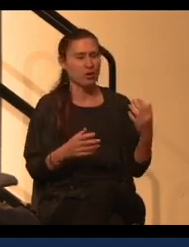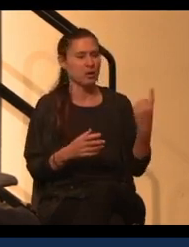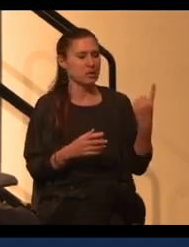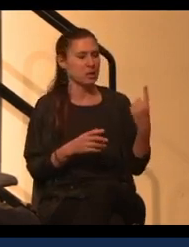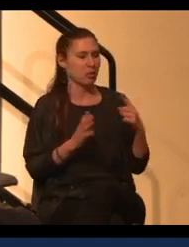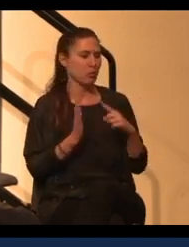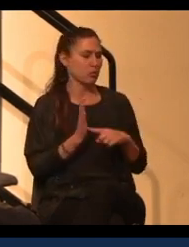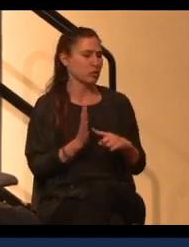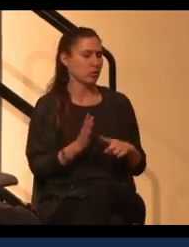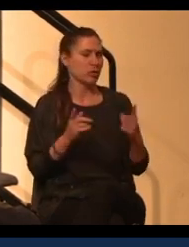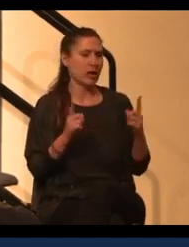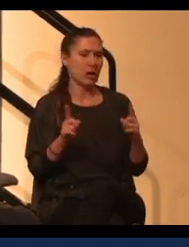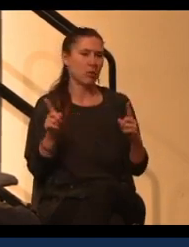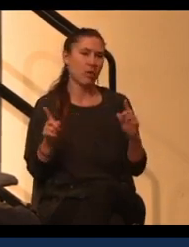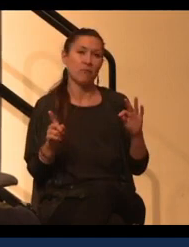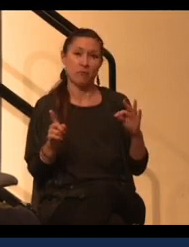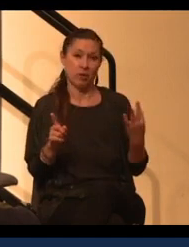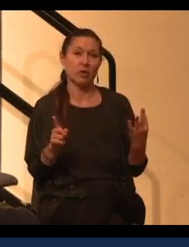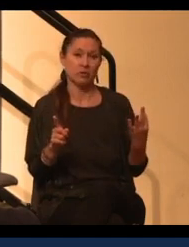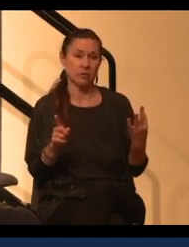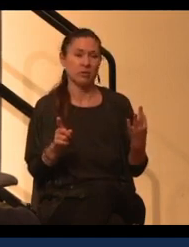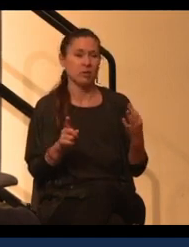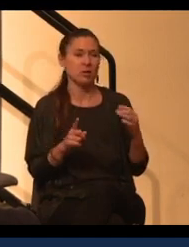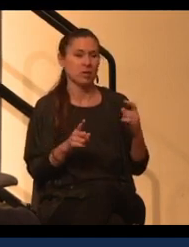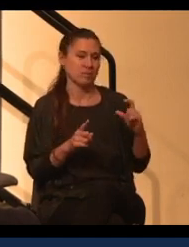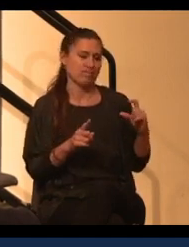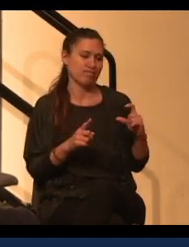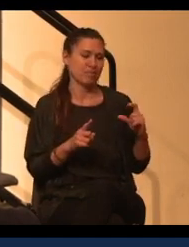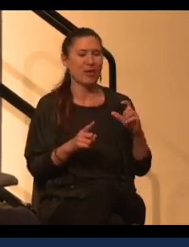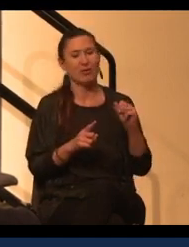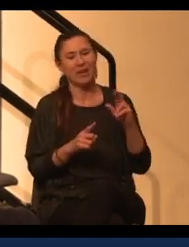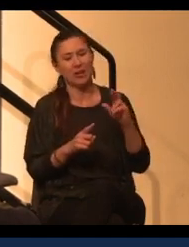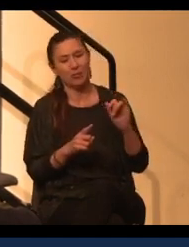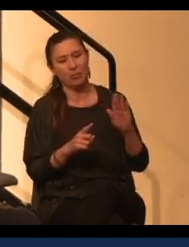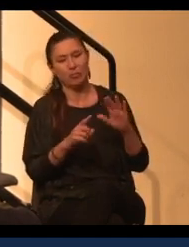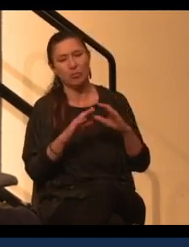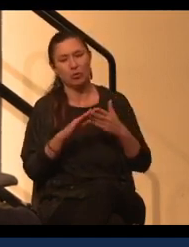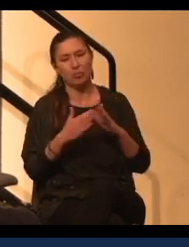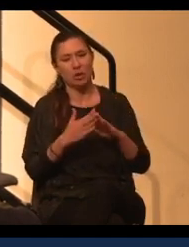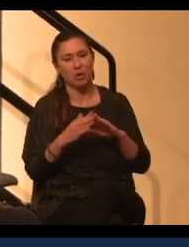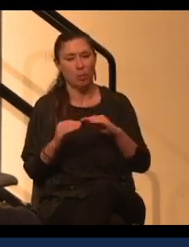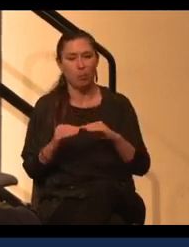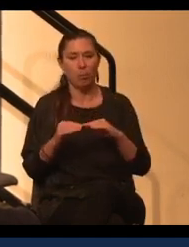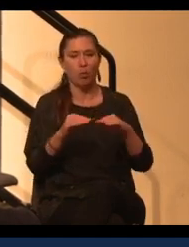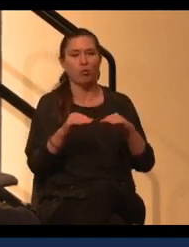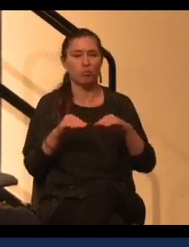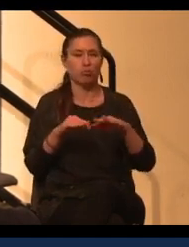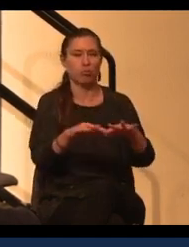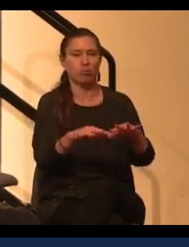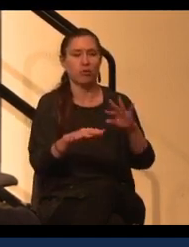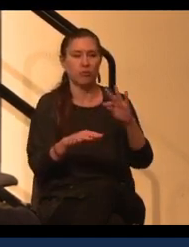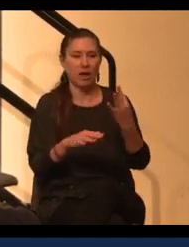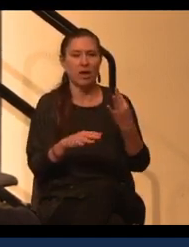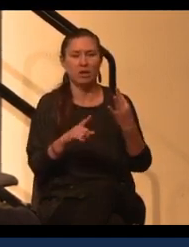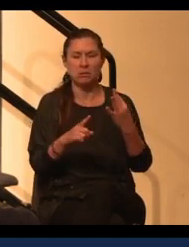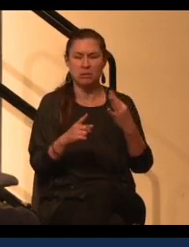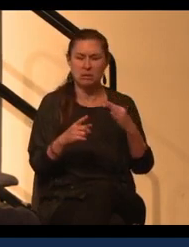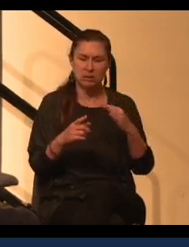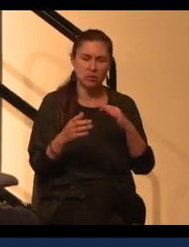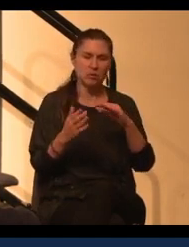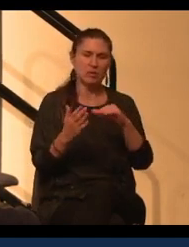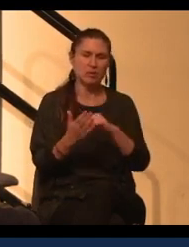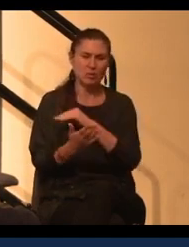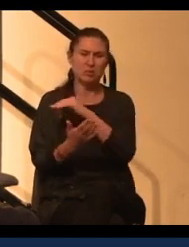what was happening in France. And there was Arab communities coming into France, and they were experiencing tremendous discrimination within